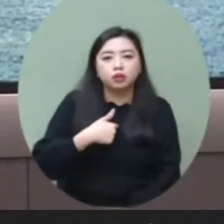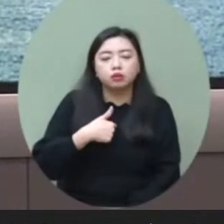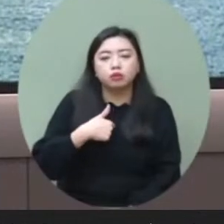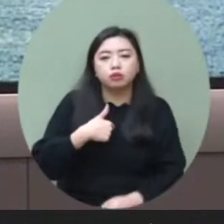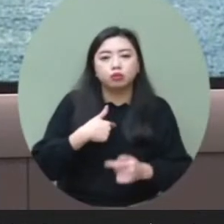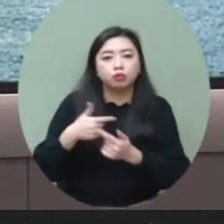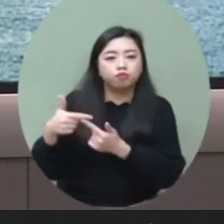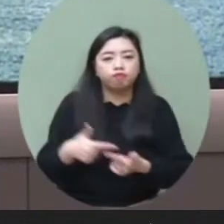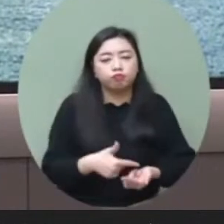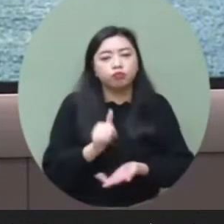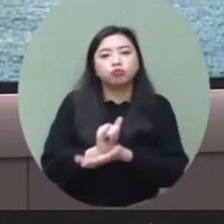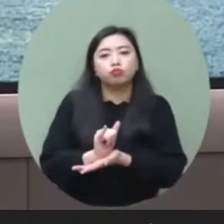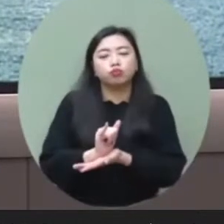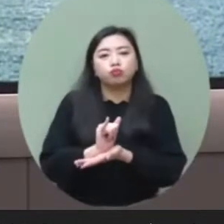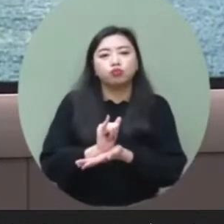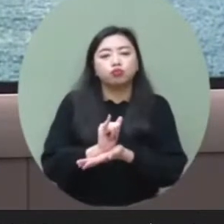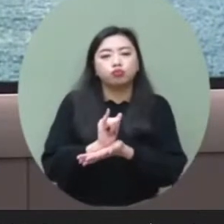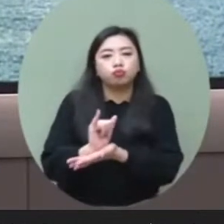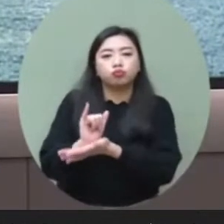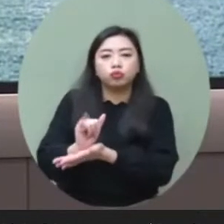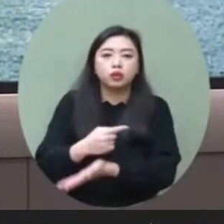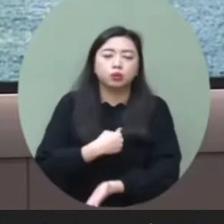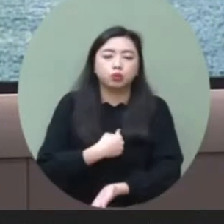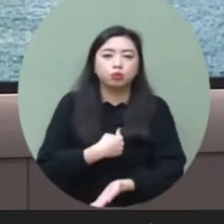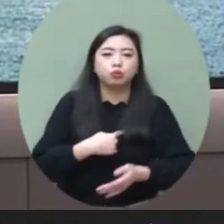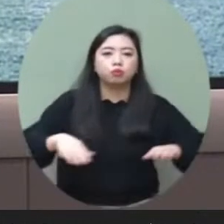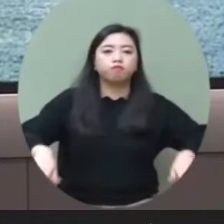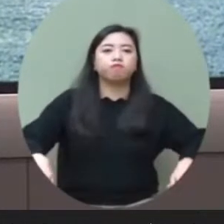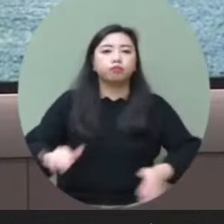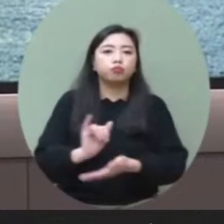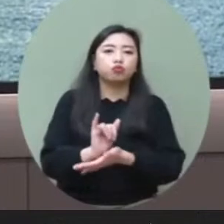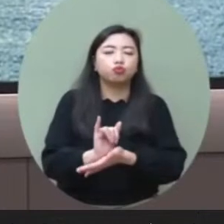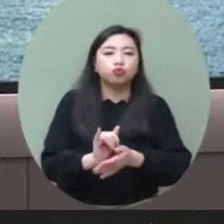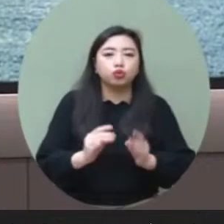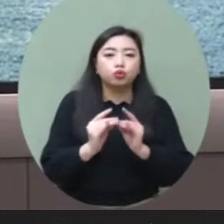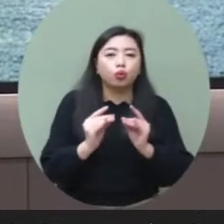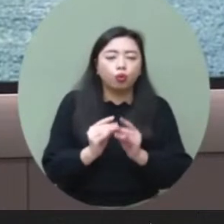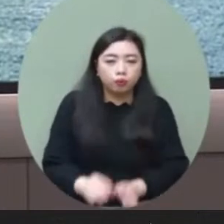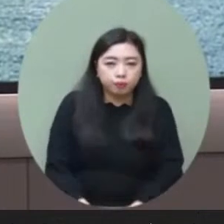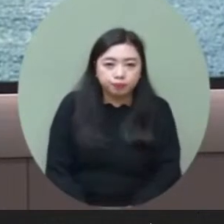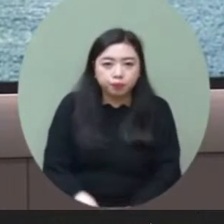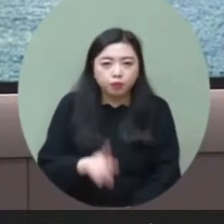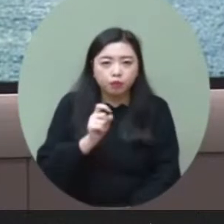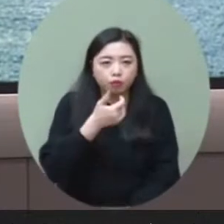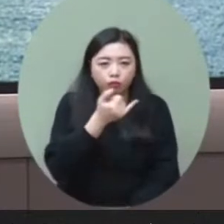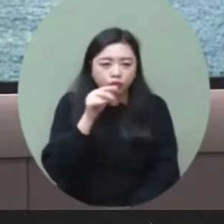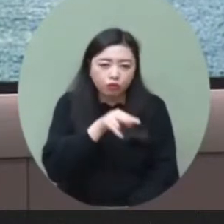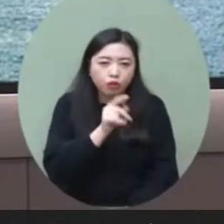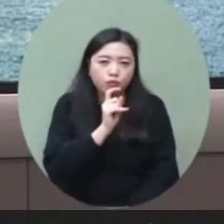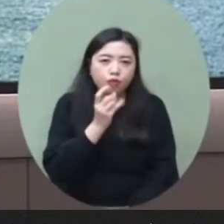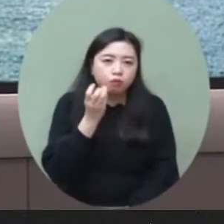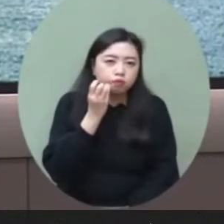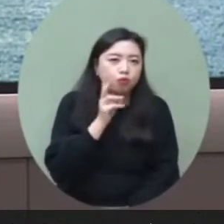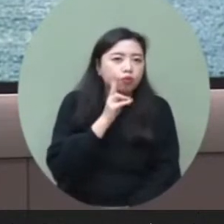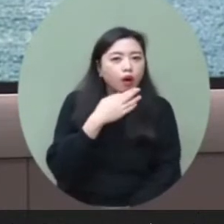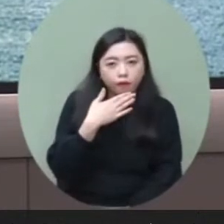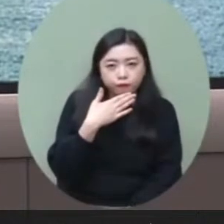poor condition when he was admitted, and he had to stay in bed all the